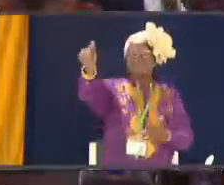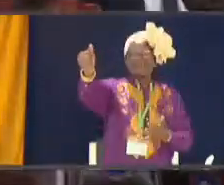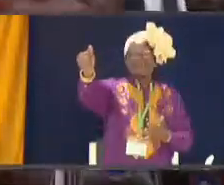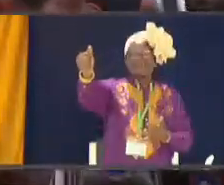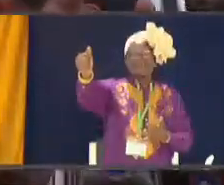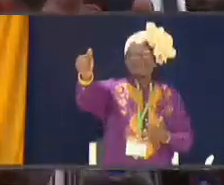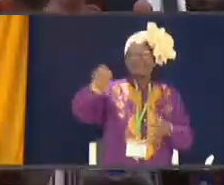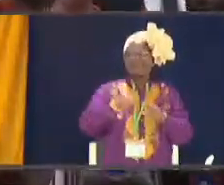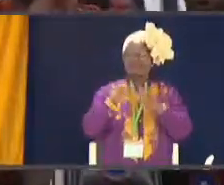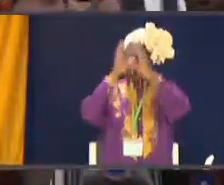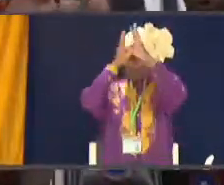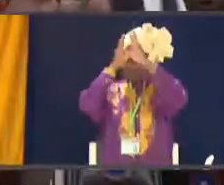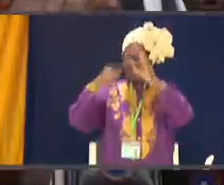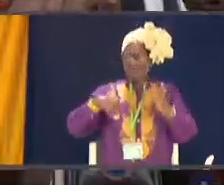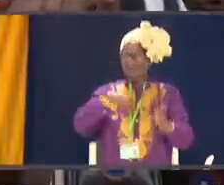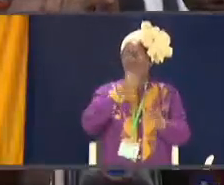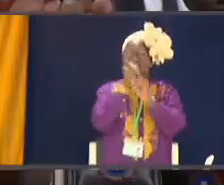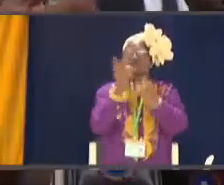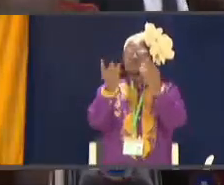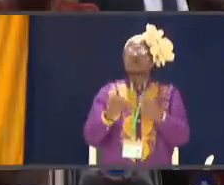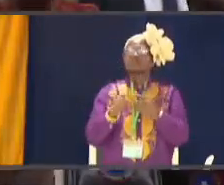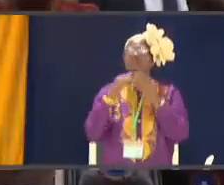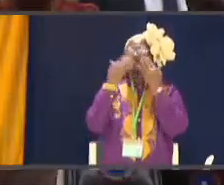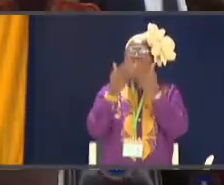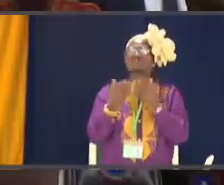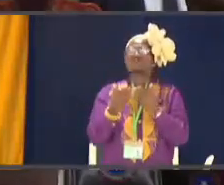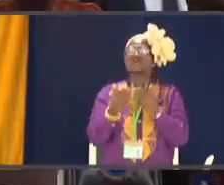So, and so, Daddy, we just want to say thank you.